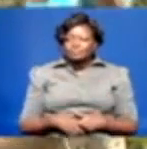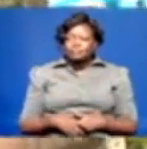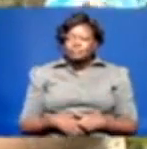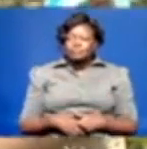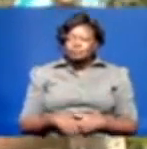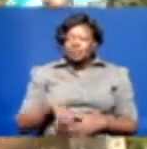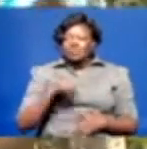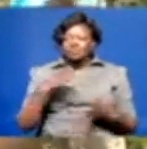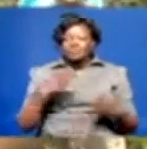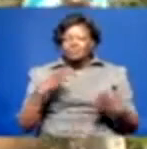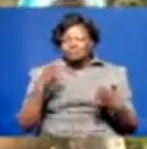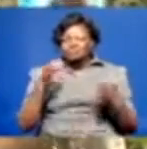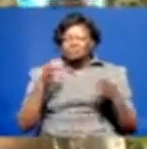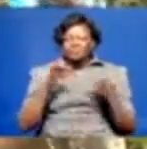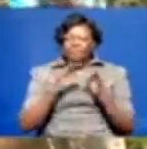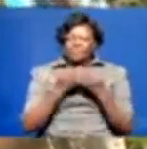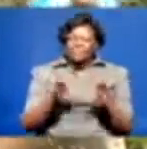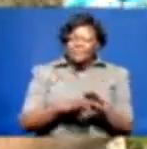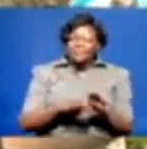watakuwa